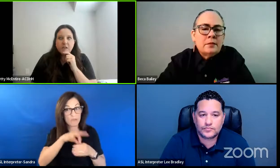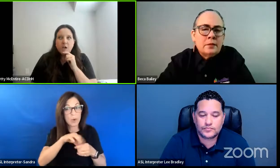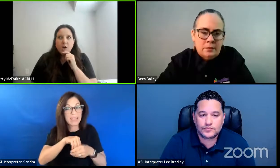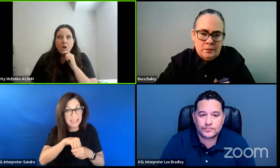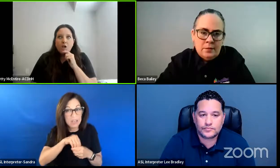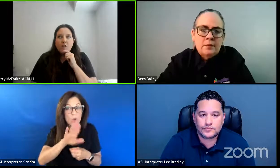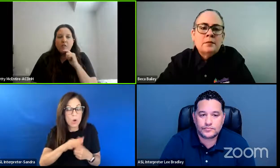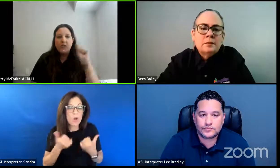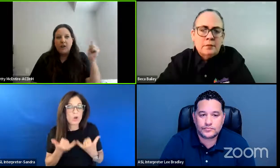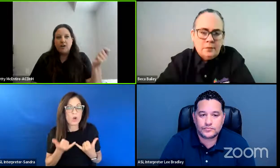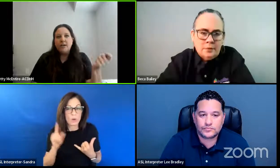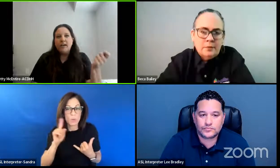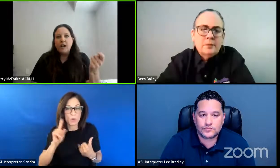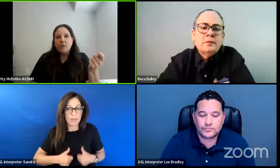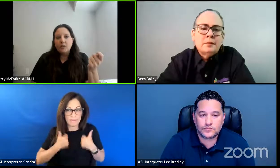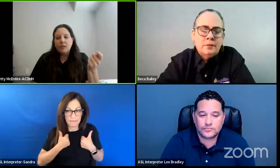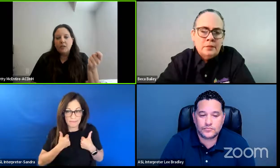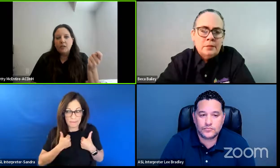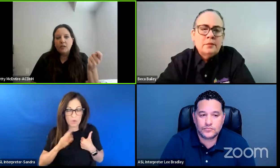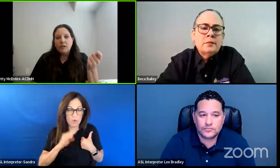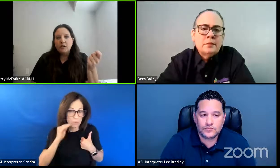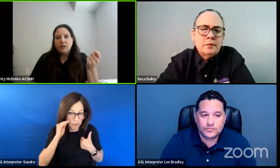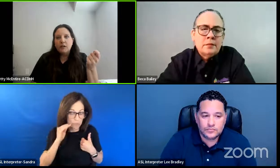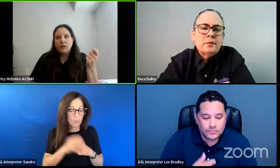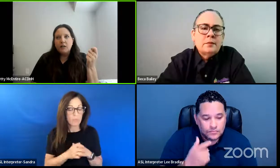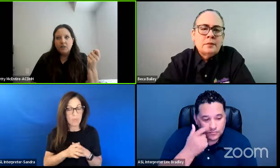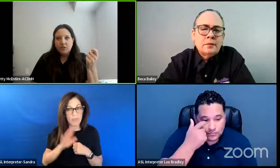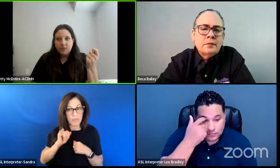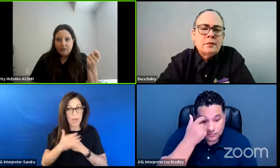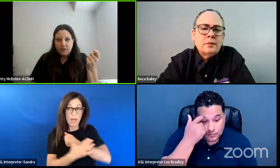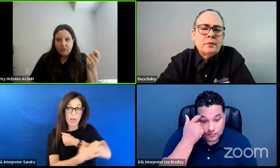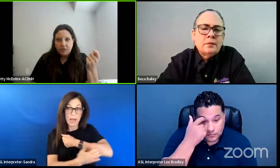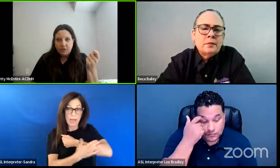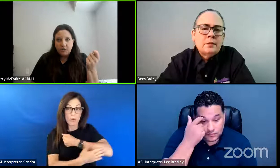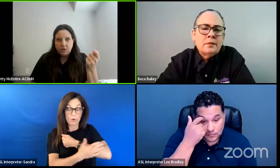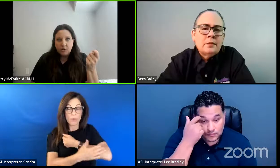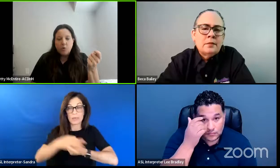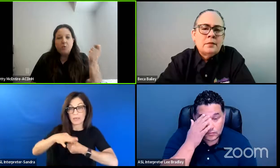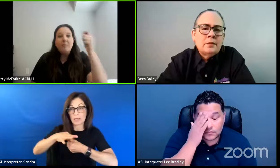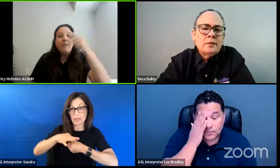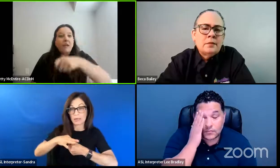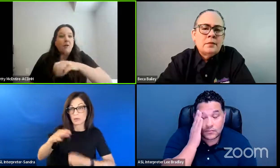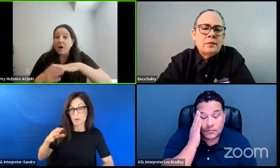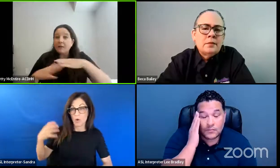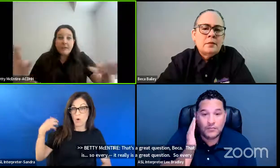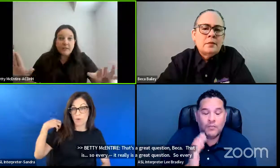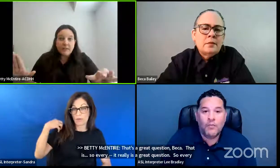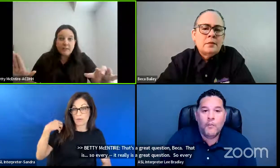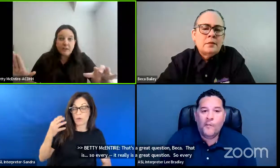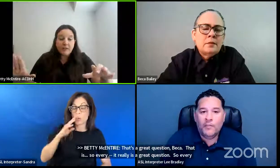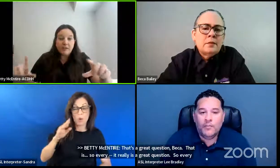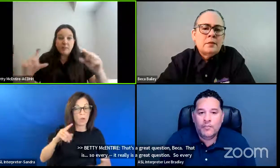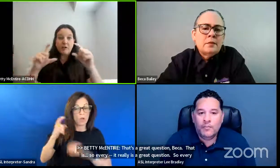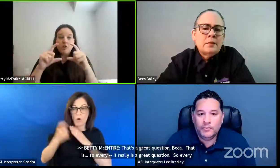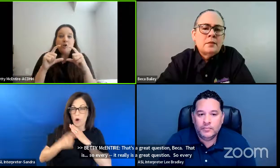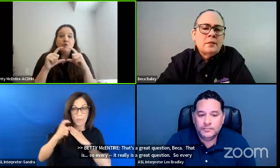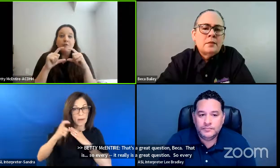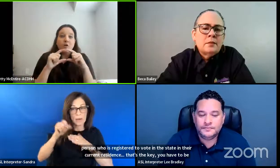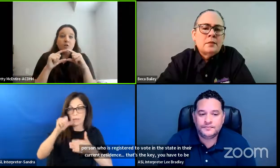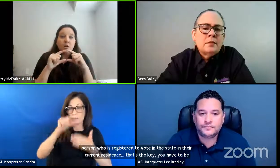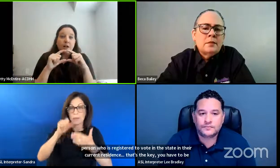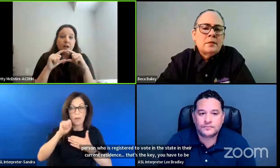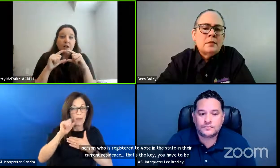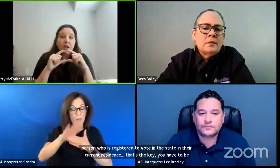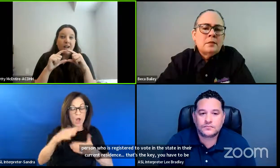residence. Their county election official will automatically mail them a